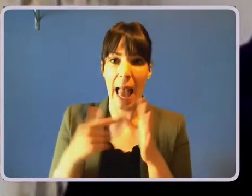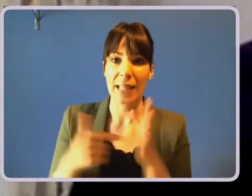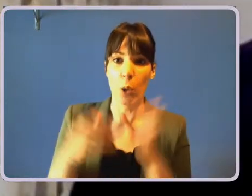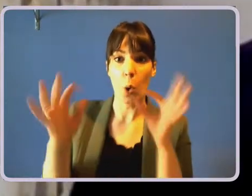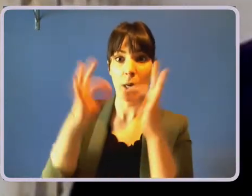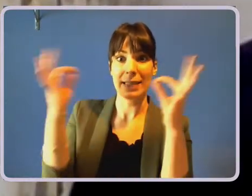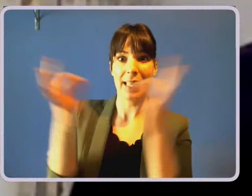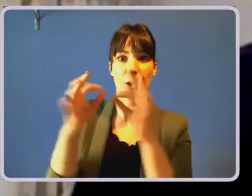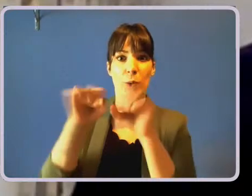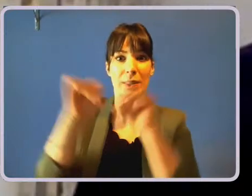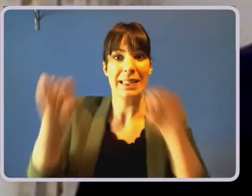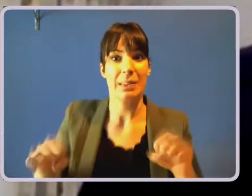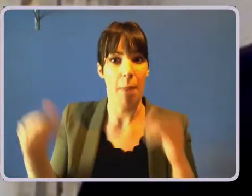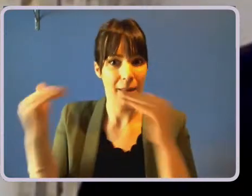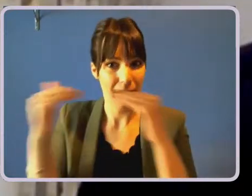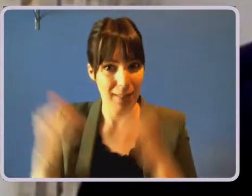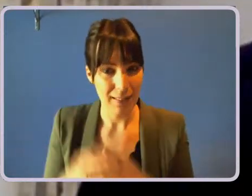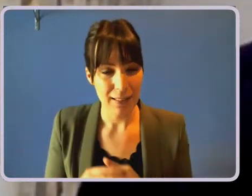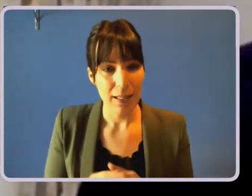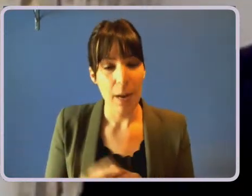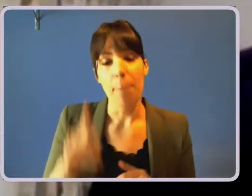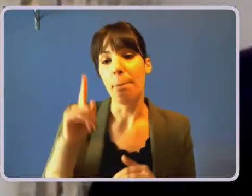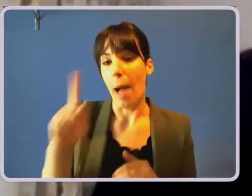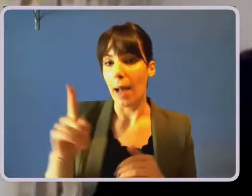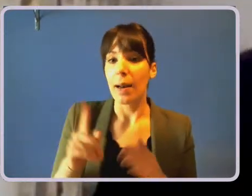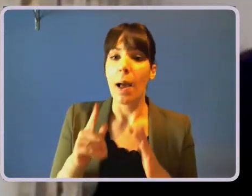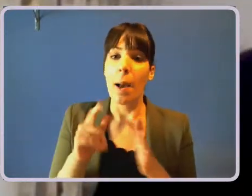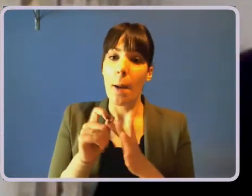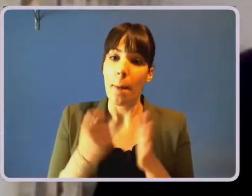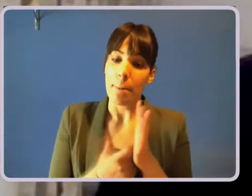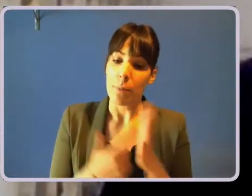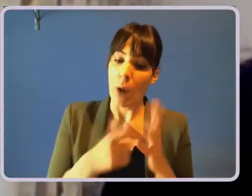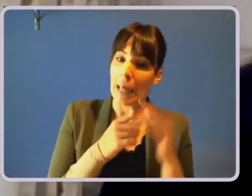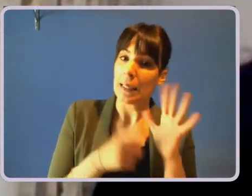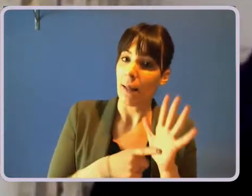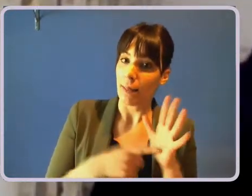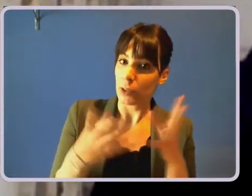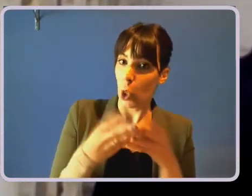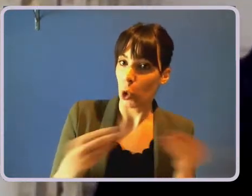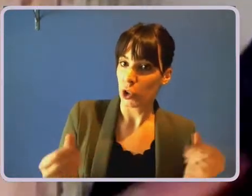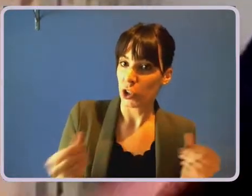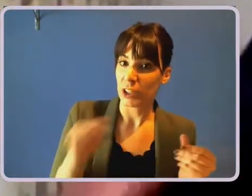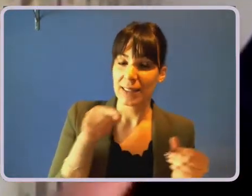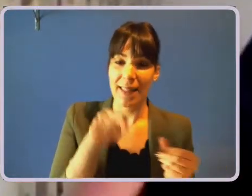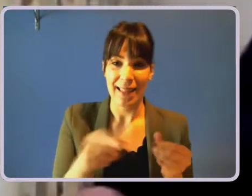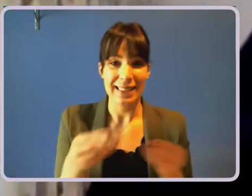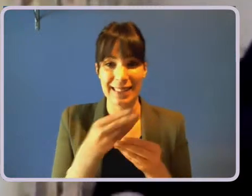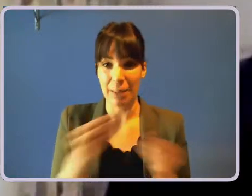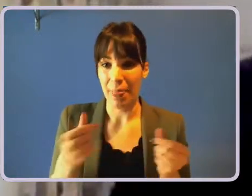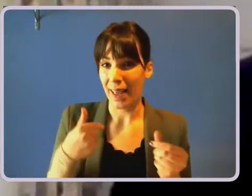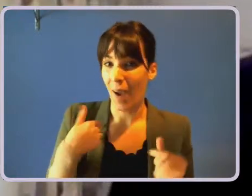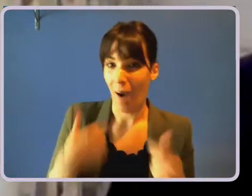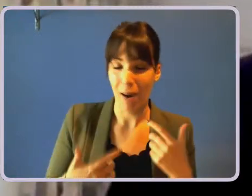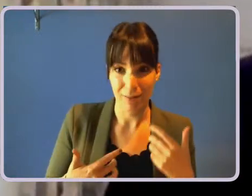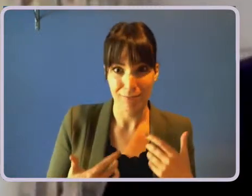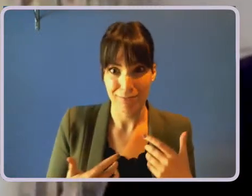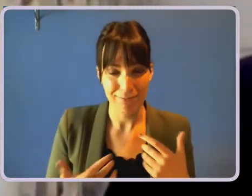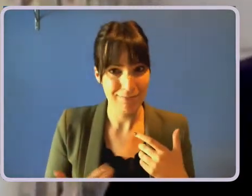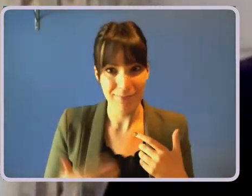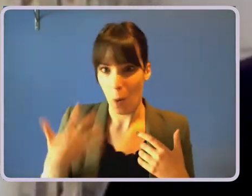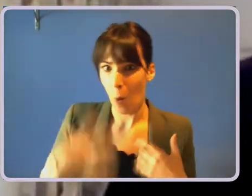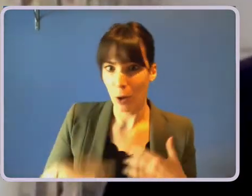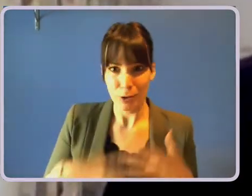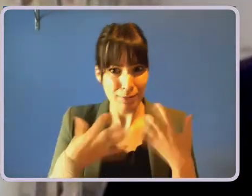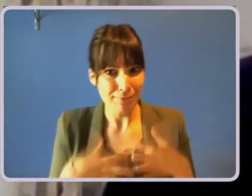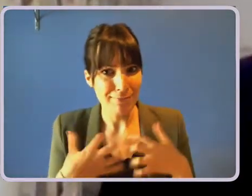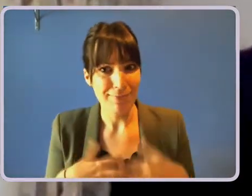So practical solutions is something I really enjoy figuring out. I think we're very practical